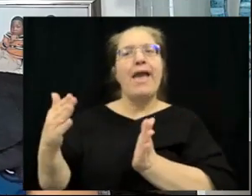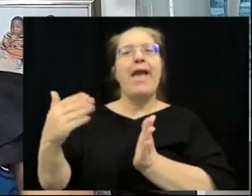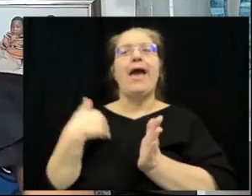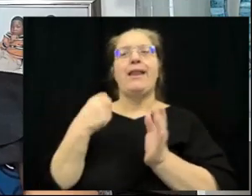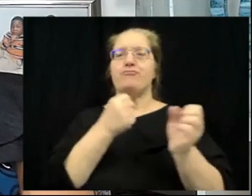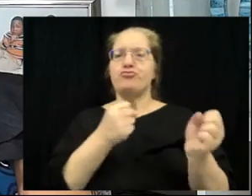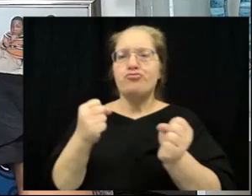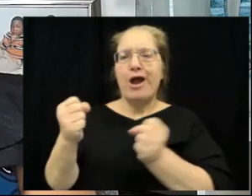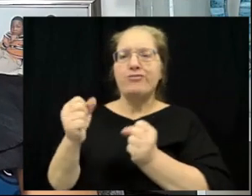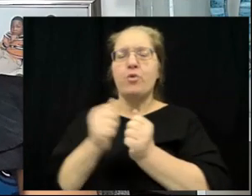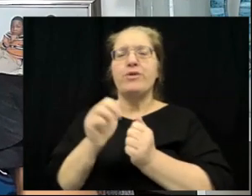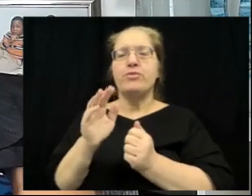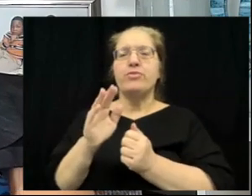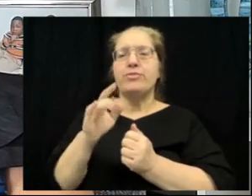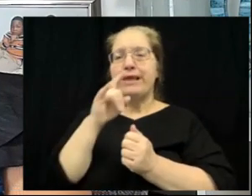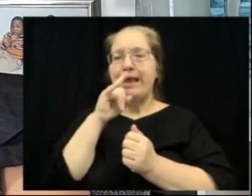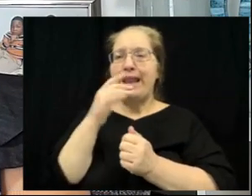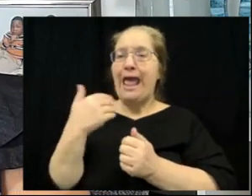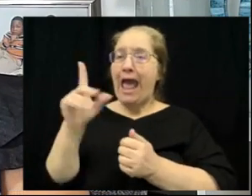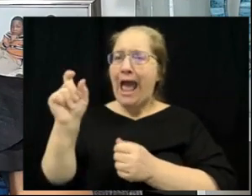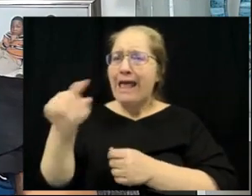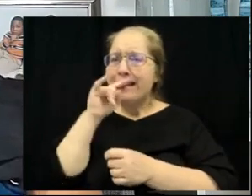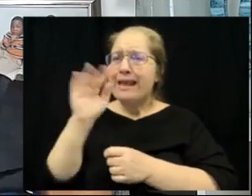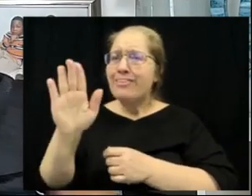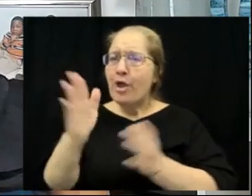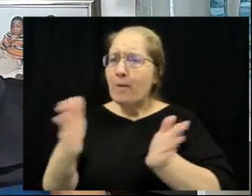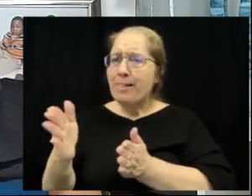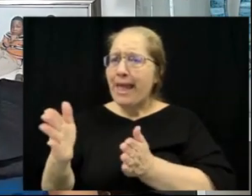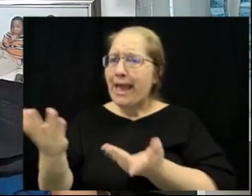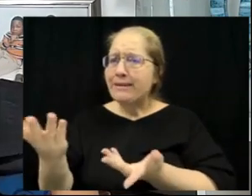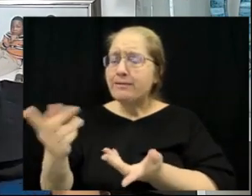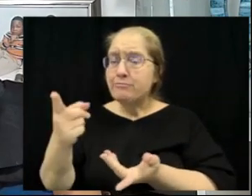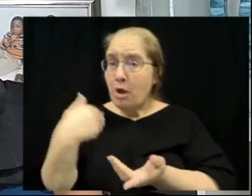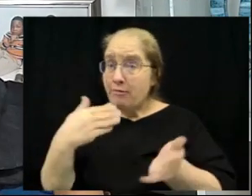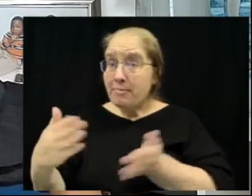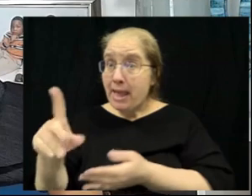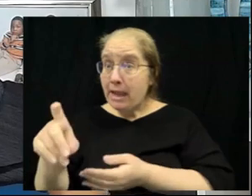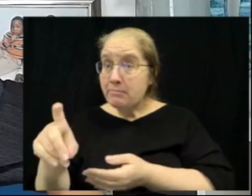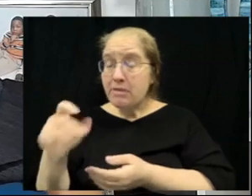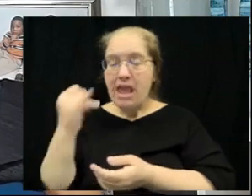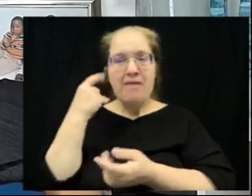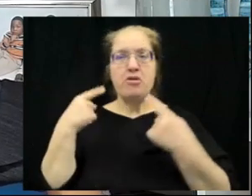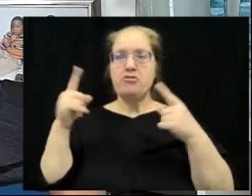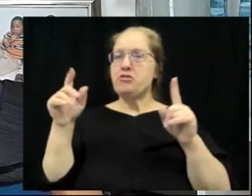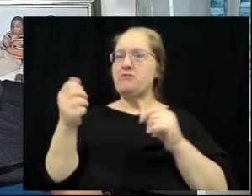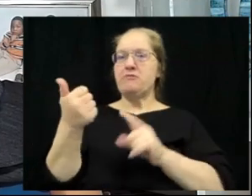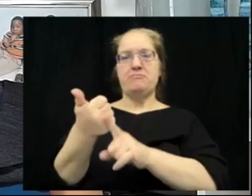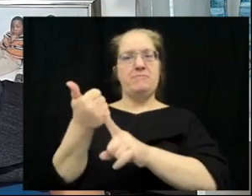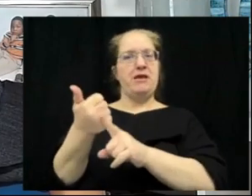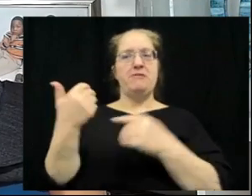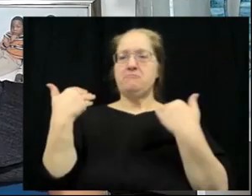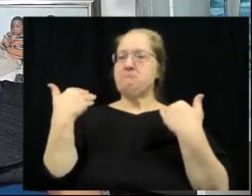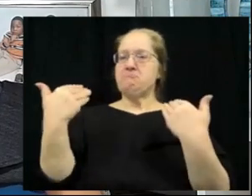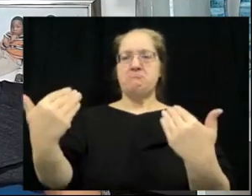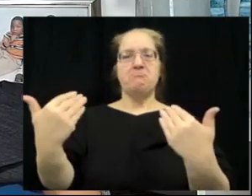to work with what they think first. And if they're successful, please make